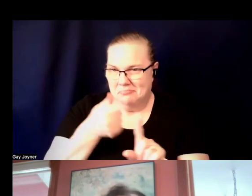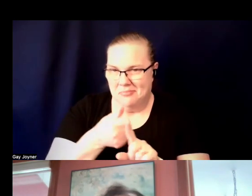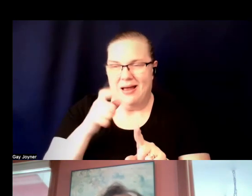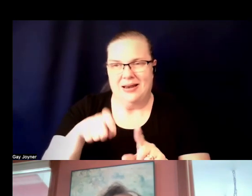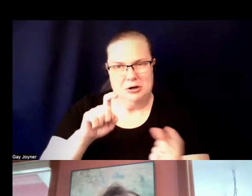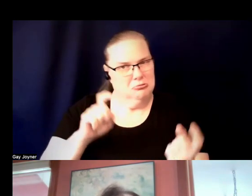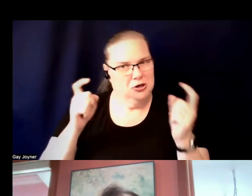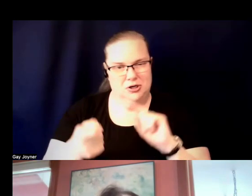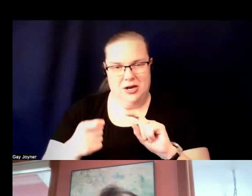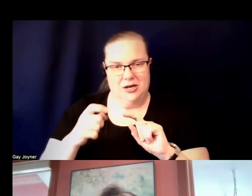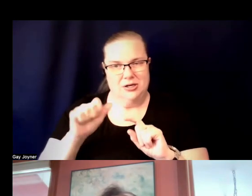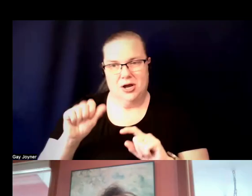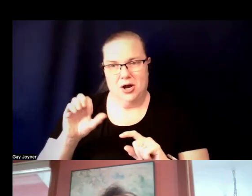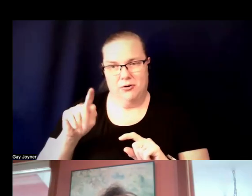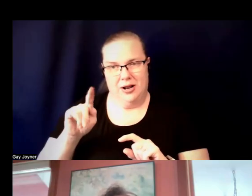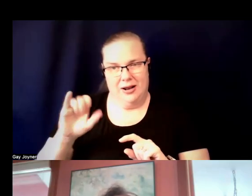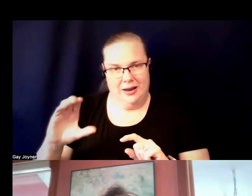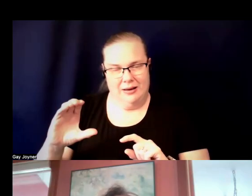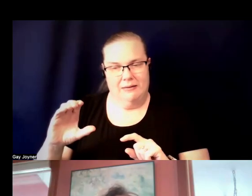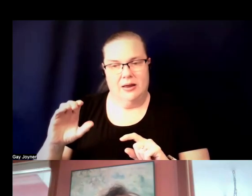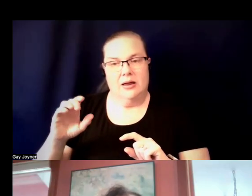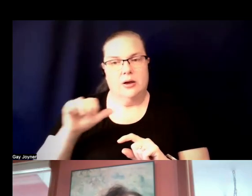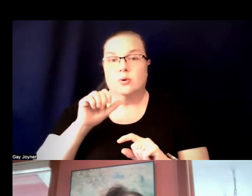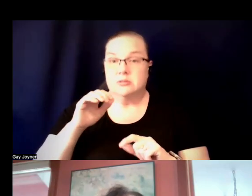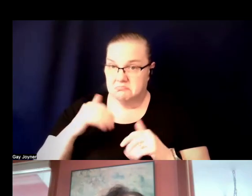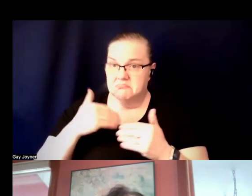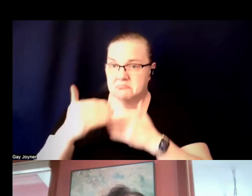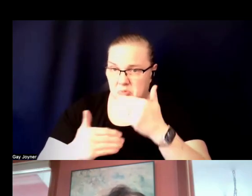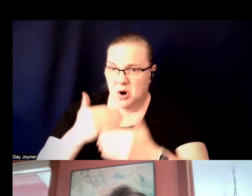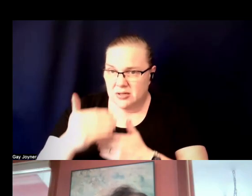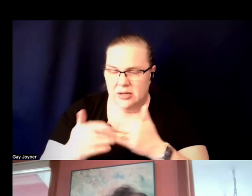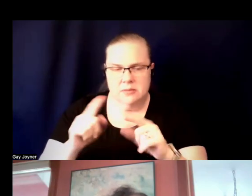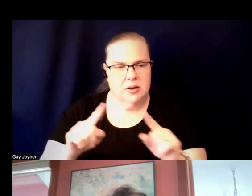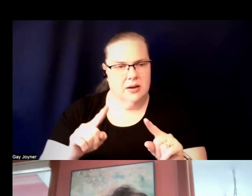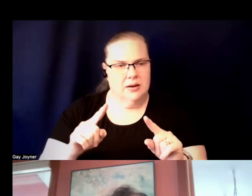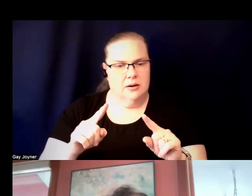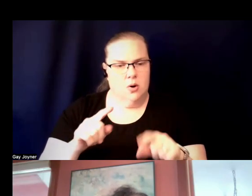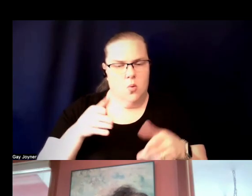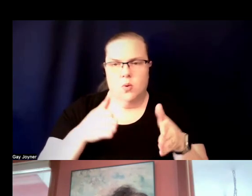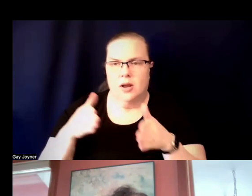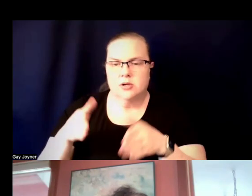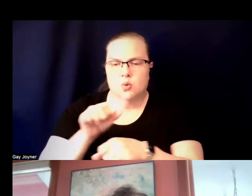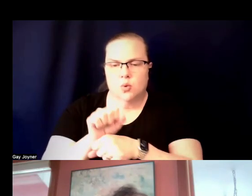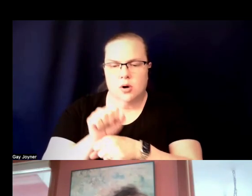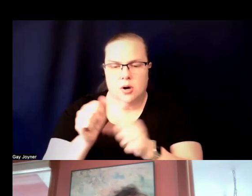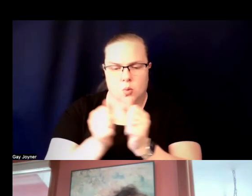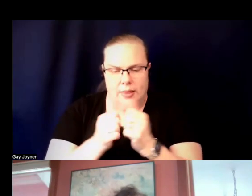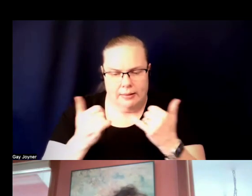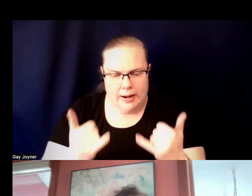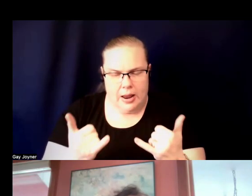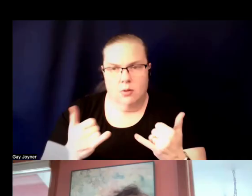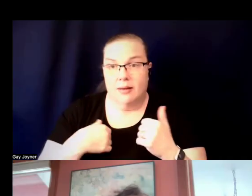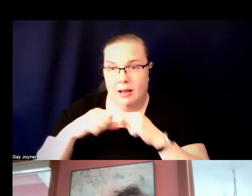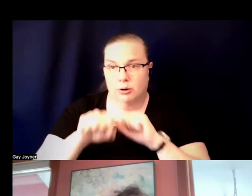to acrylics. And it was a bit of a process, but I found ways of working with it now that I could extend